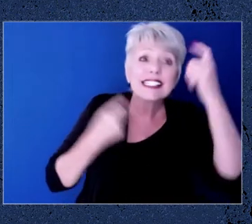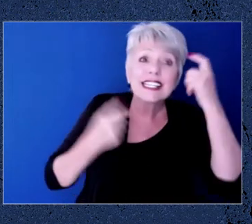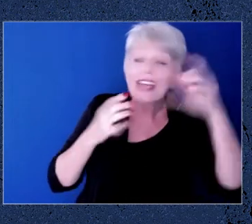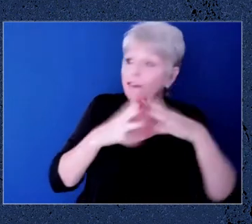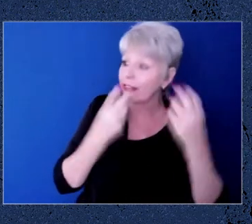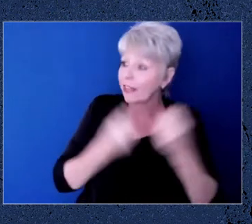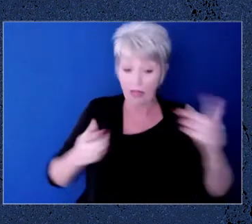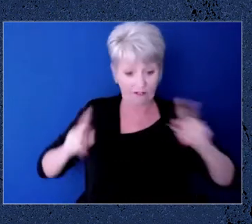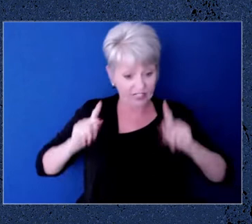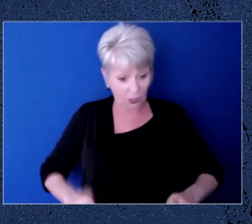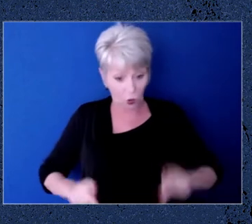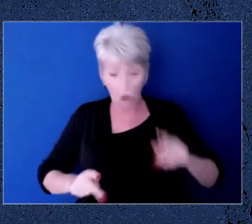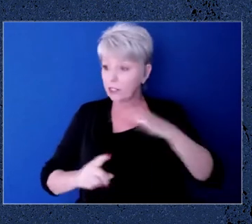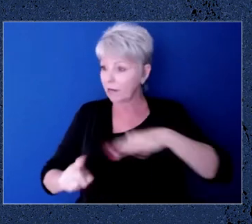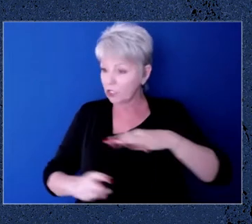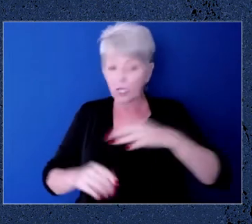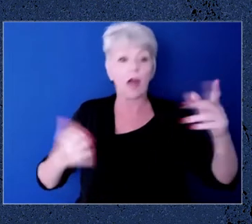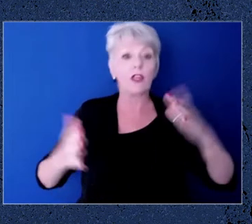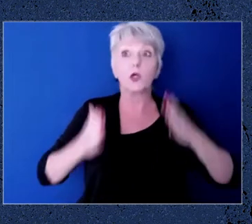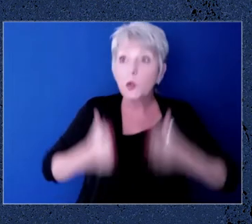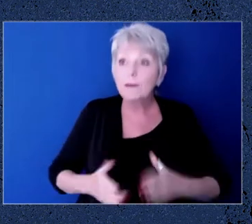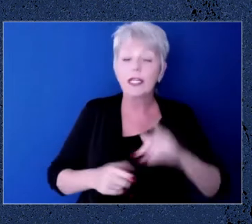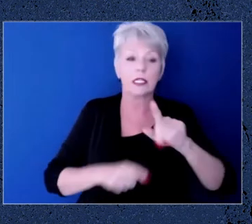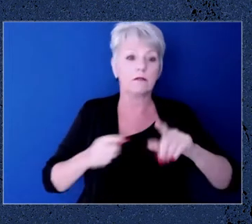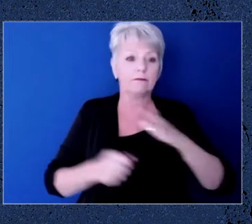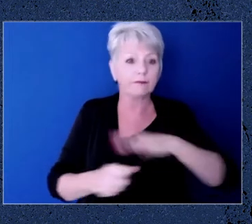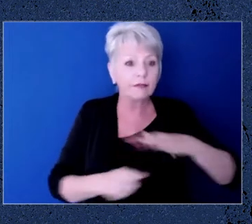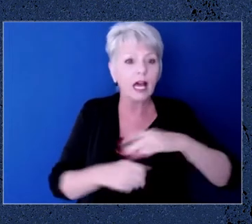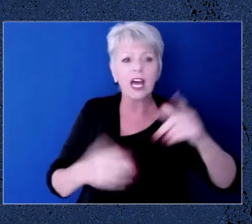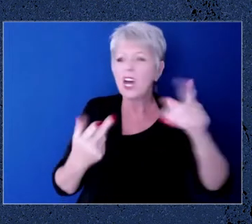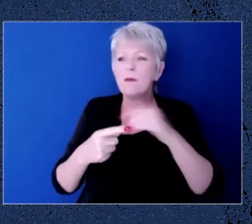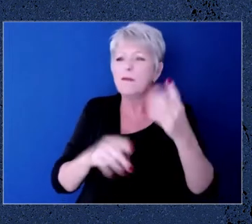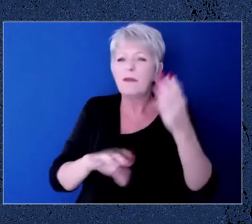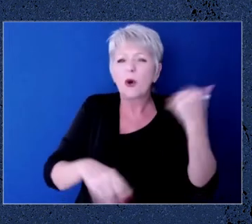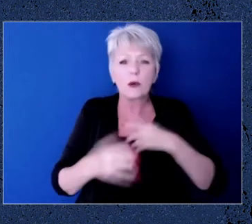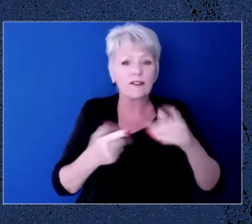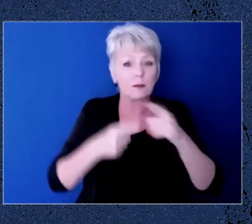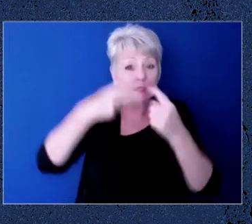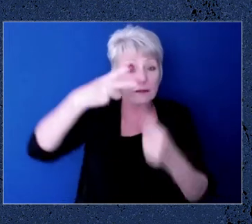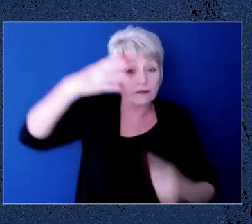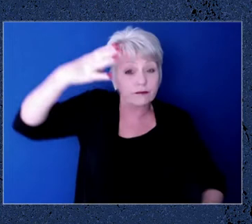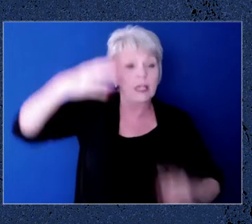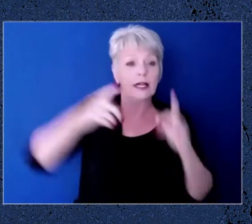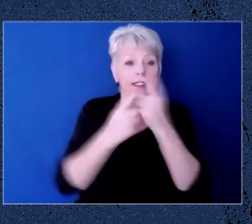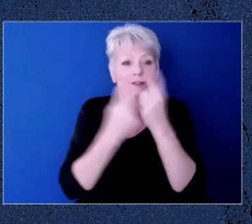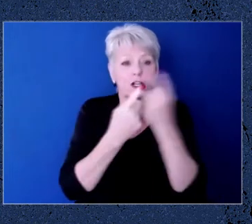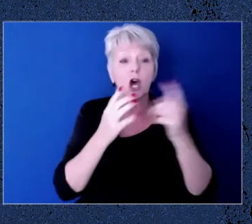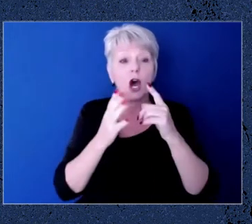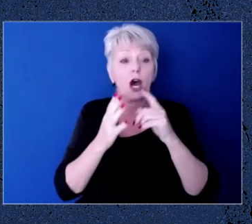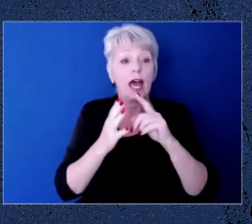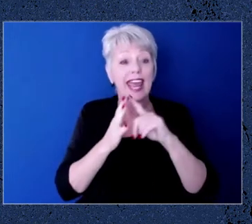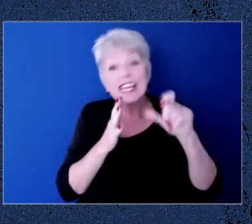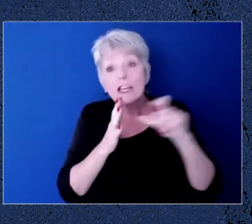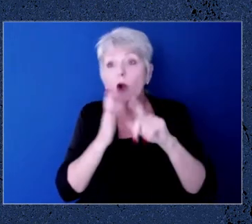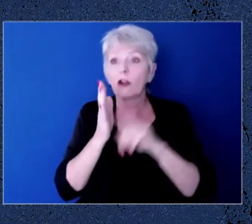Like in my day job, I have to be an earth scientist, a climatologist, an ecologist, an anthropologist, so there's a